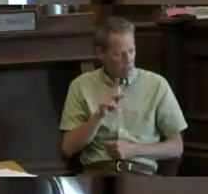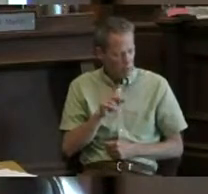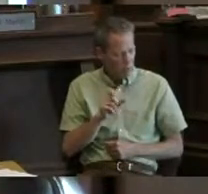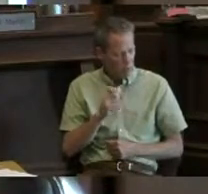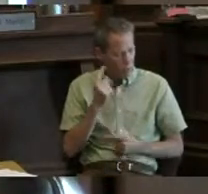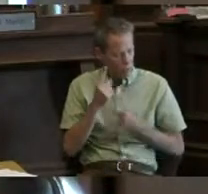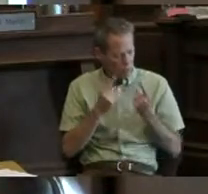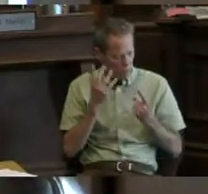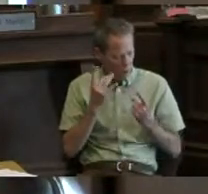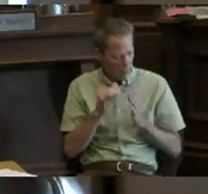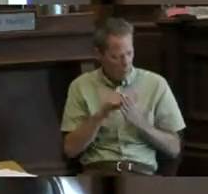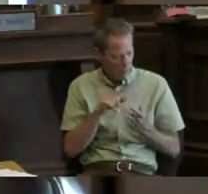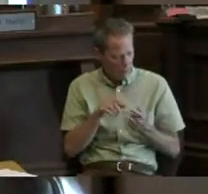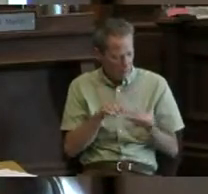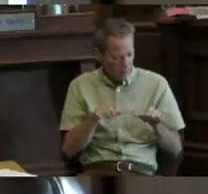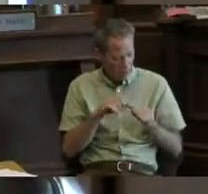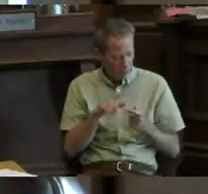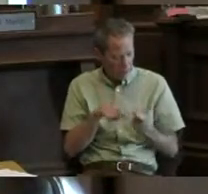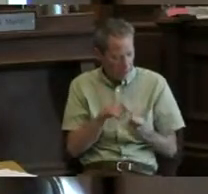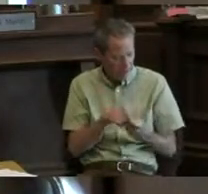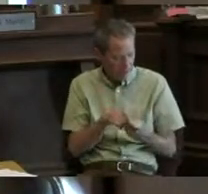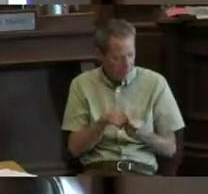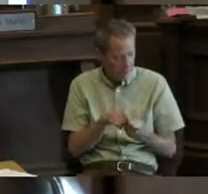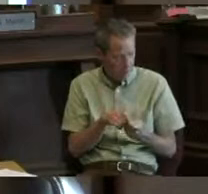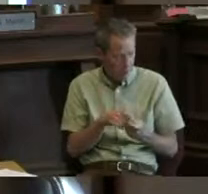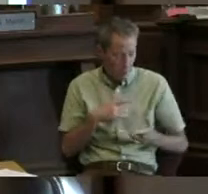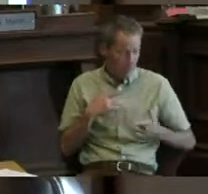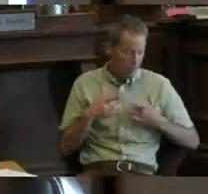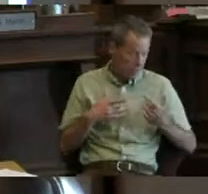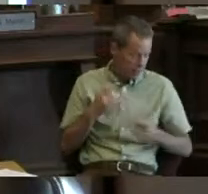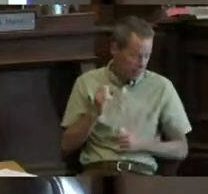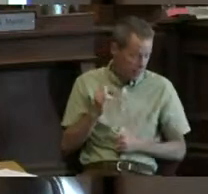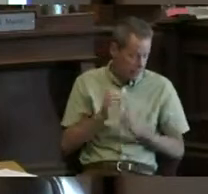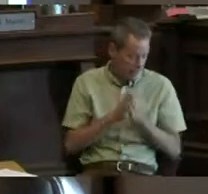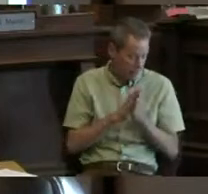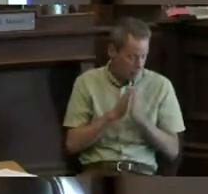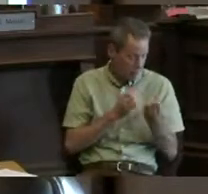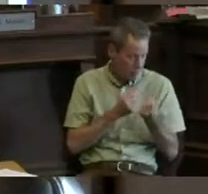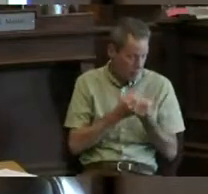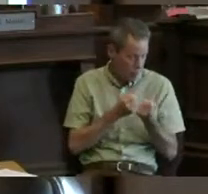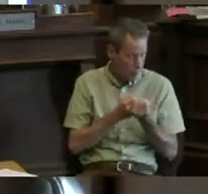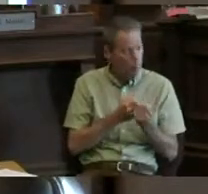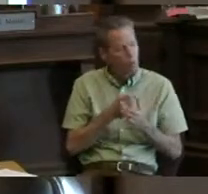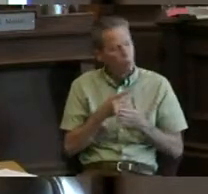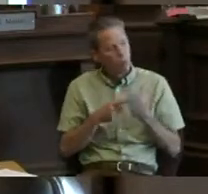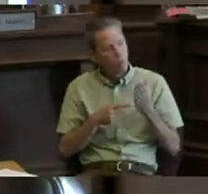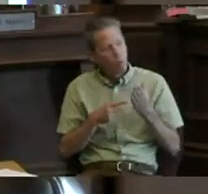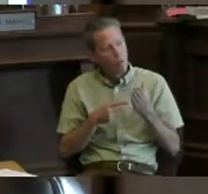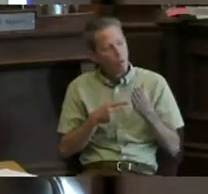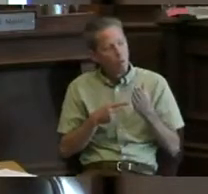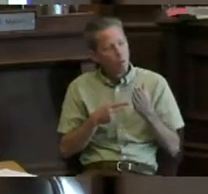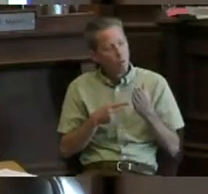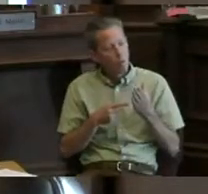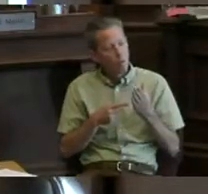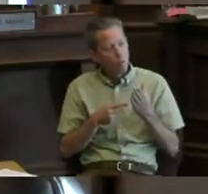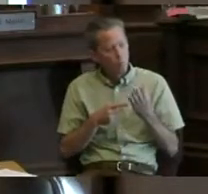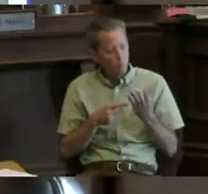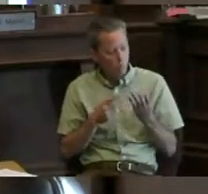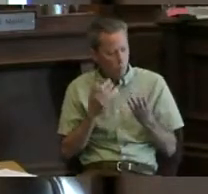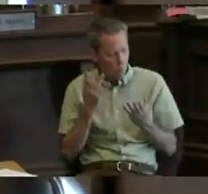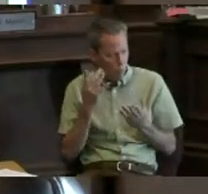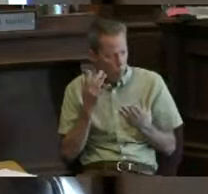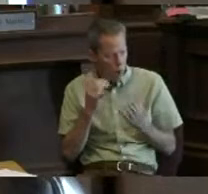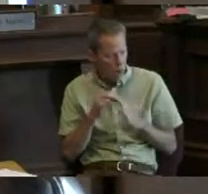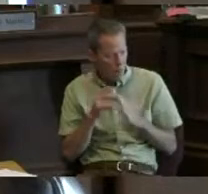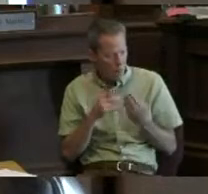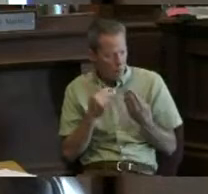project in particular is that what's being moved. I'm excited about it, eager to support it, but what rose to the level on this